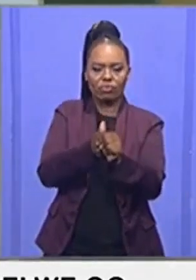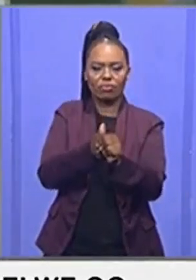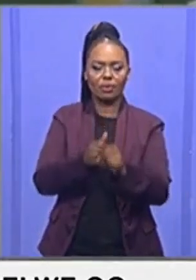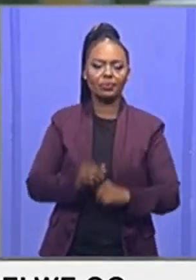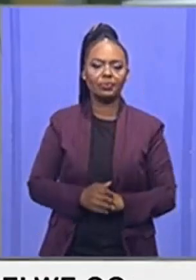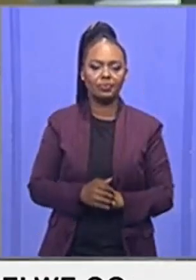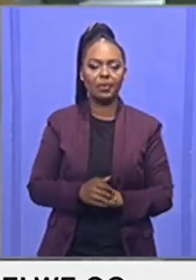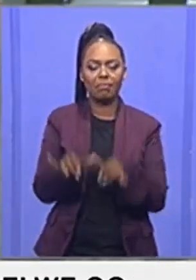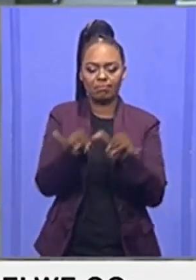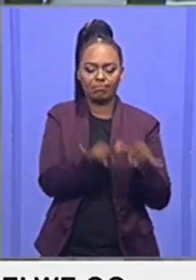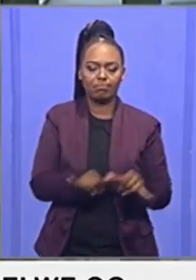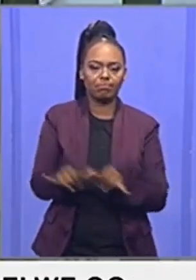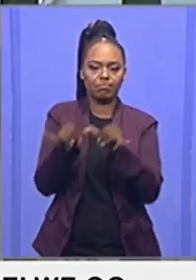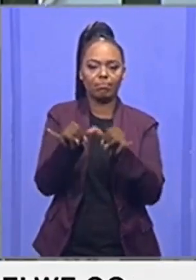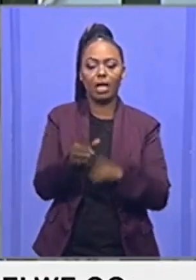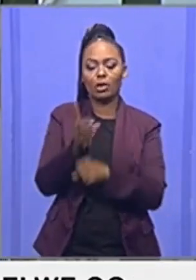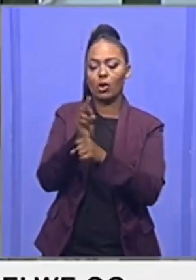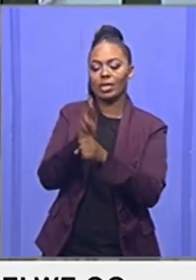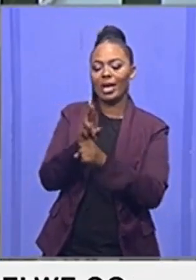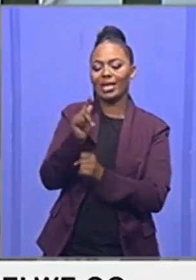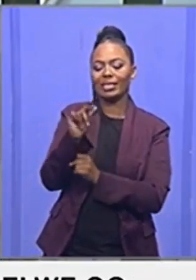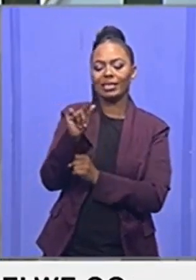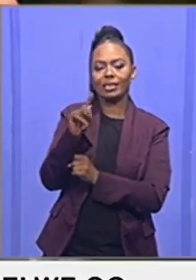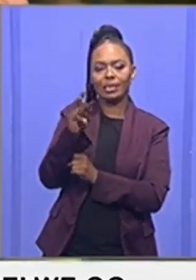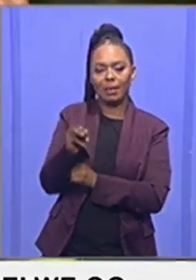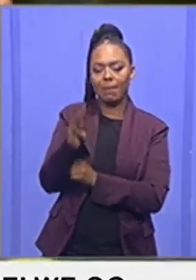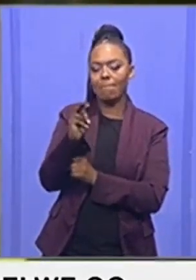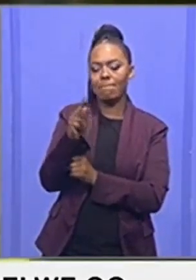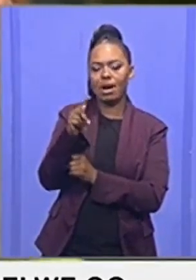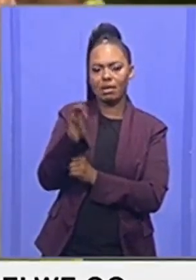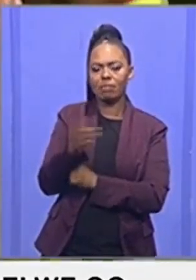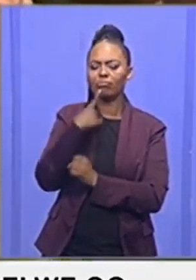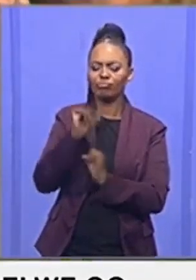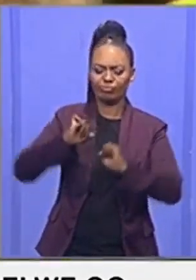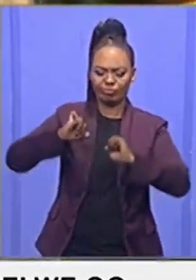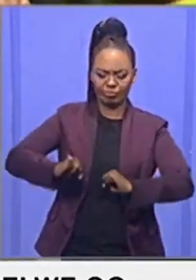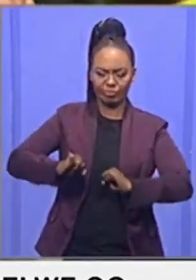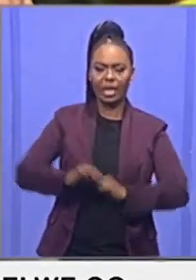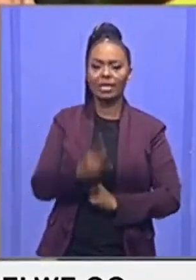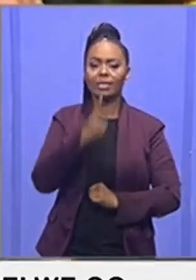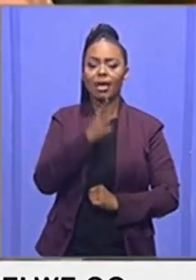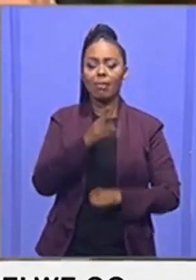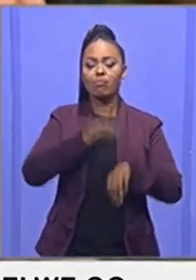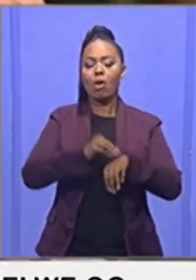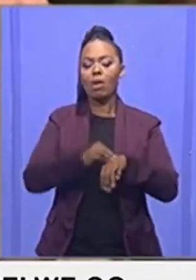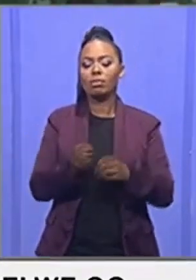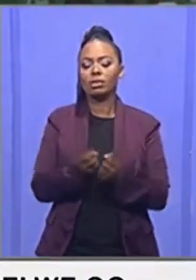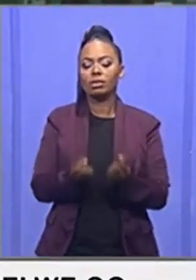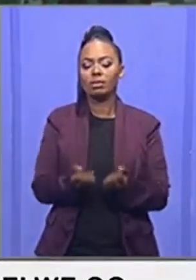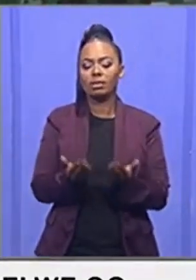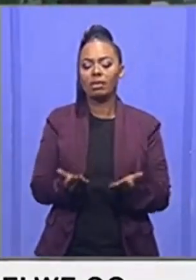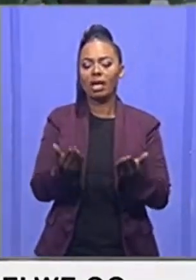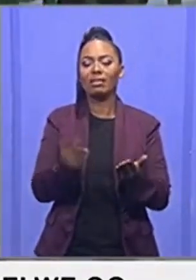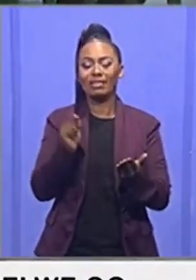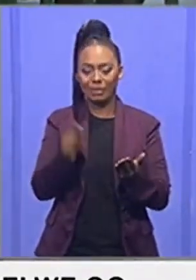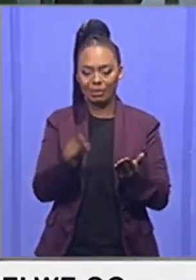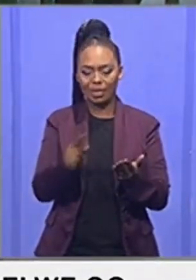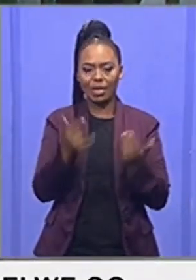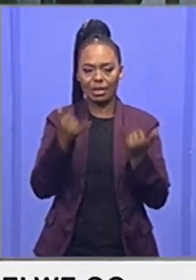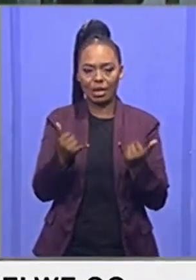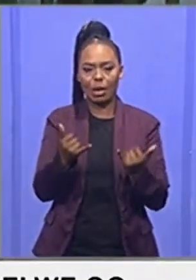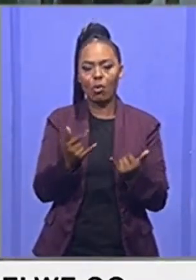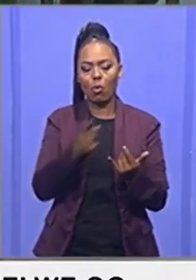ya puso Dr. Tim Make o dumelana le seno ebile o ngangile gore mathata a simolotse mo madirelong a botlhe fa bokgoni le